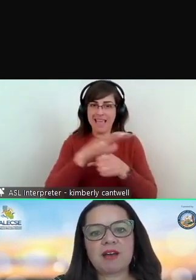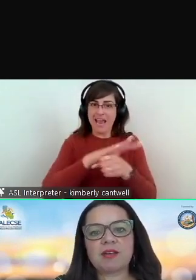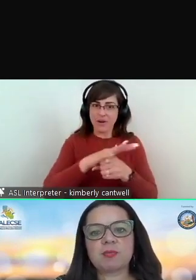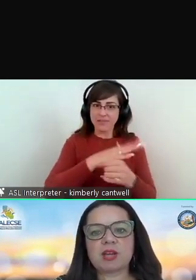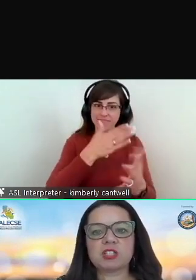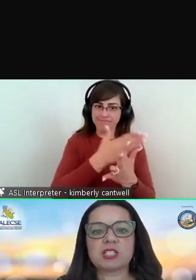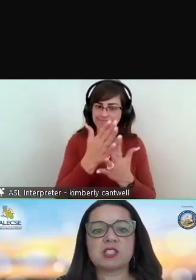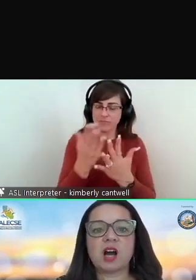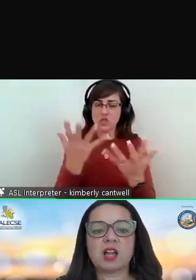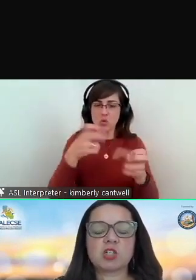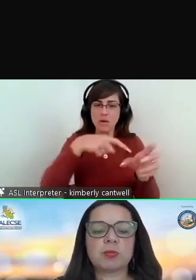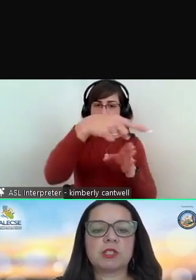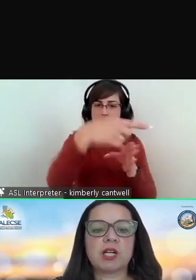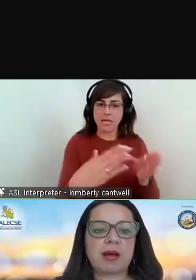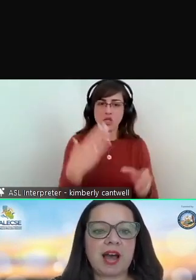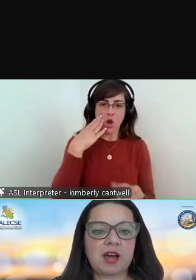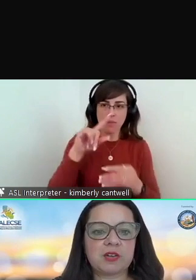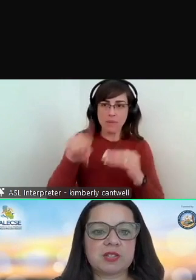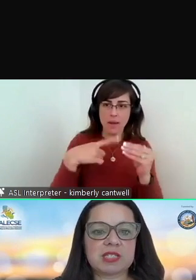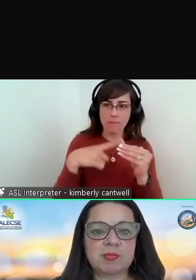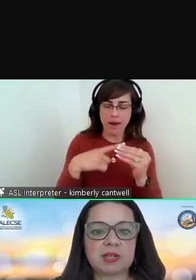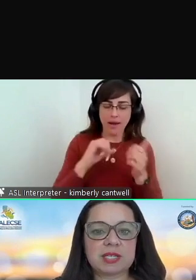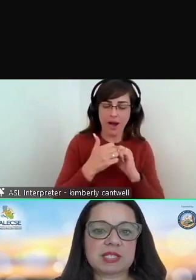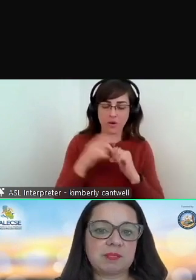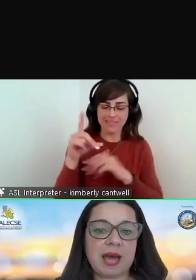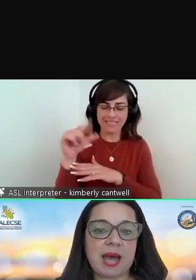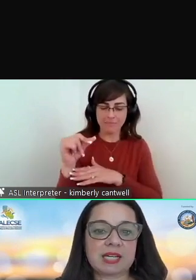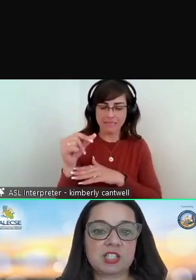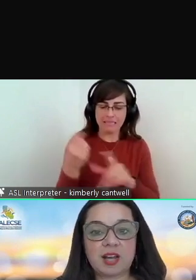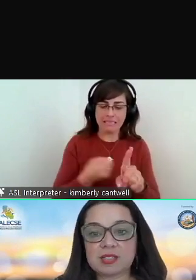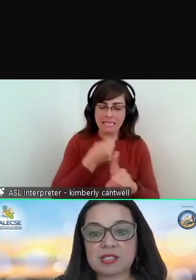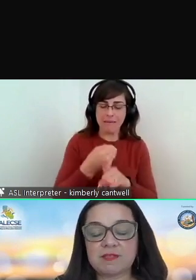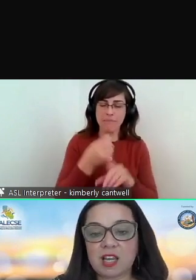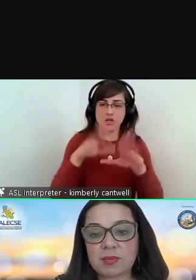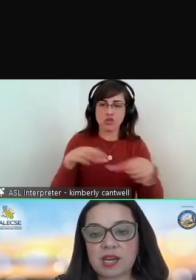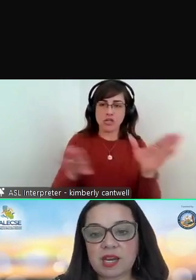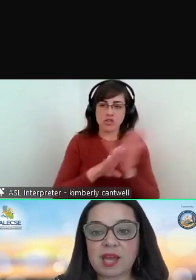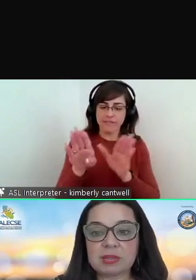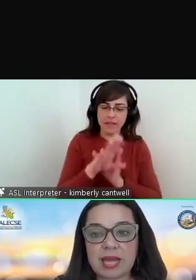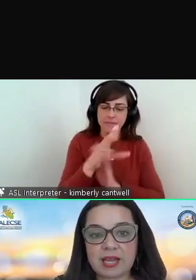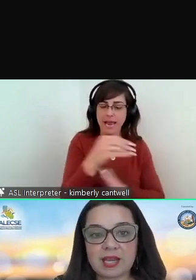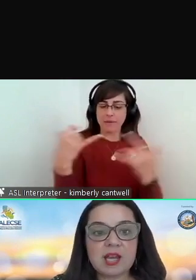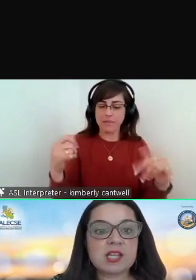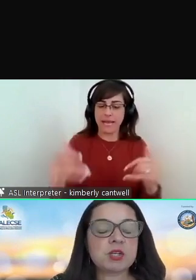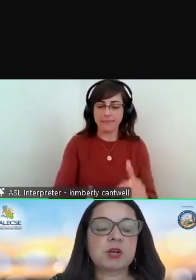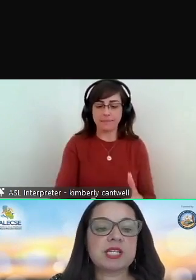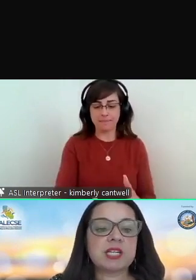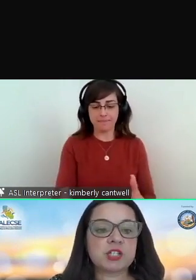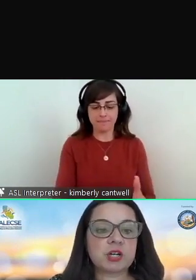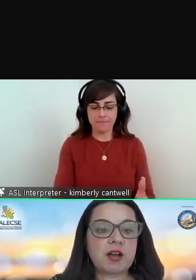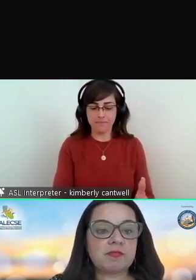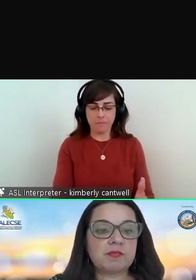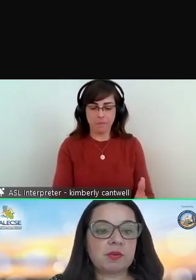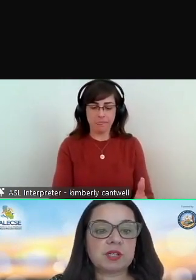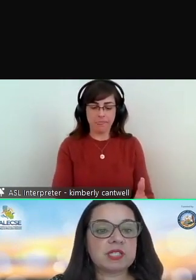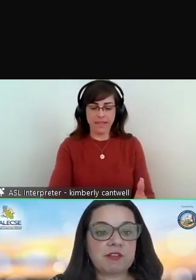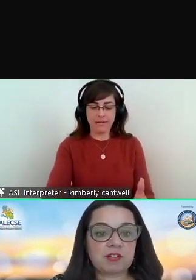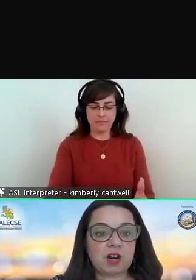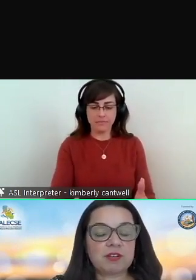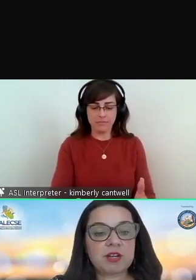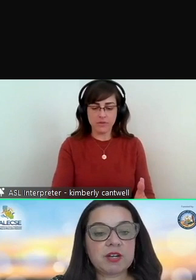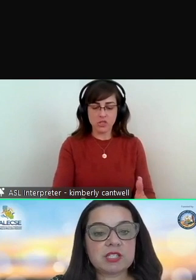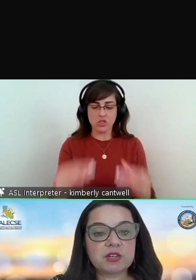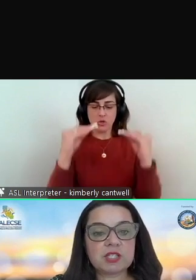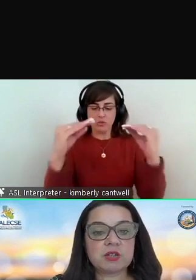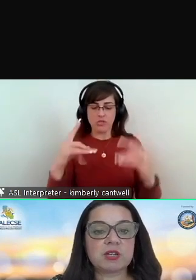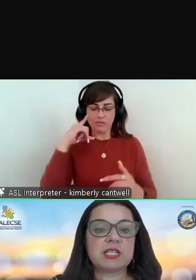to have a specialist knowledgeable about how those disabilities impact a child's development and play. So a teacher of deaf and